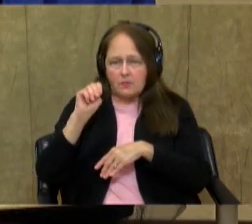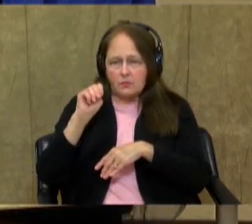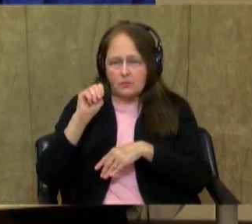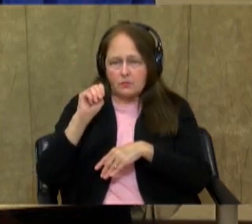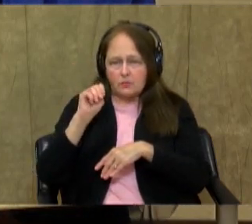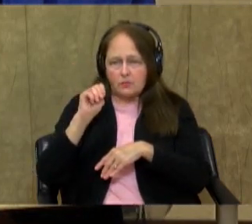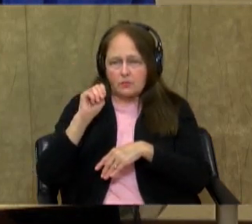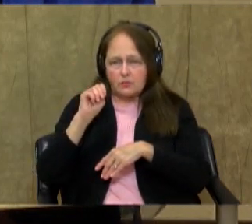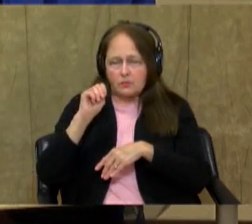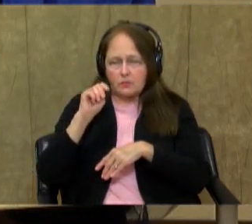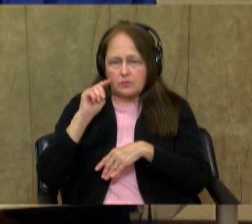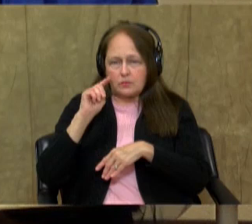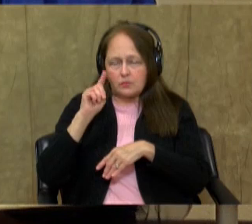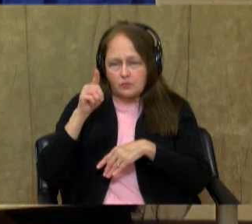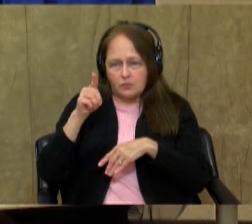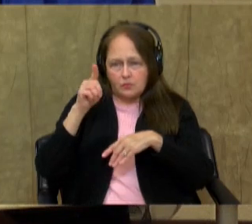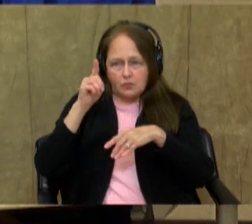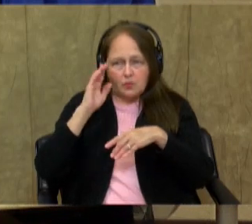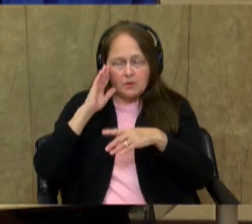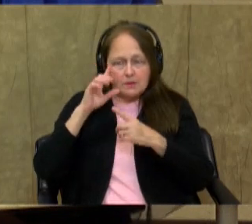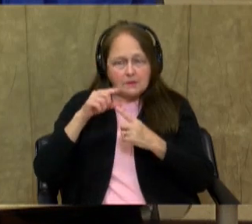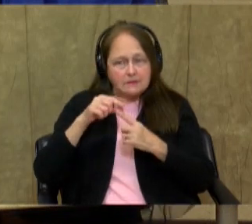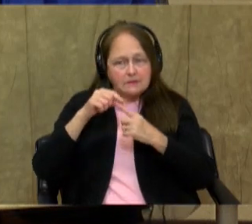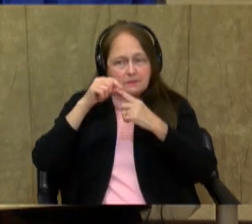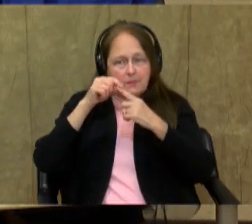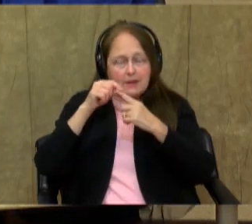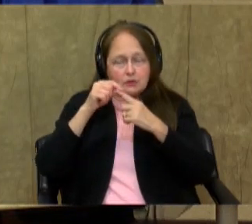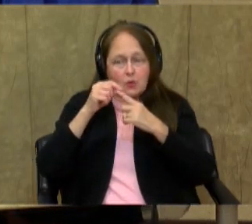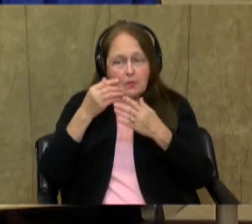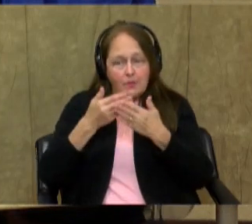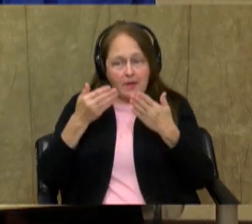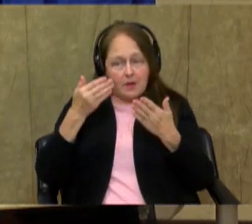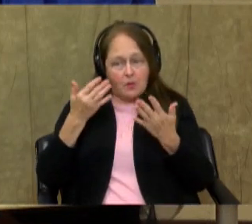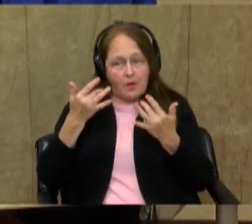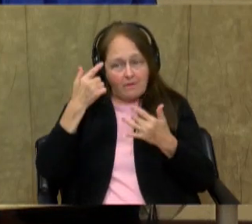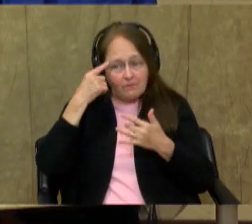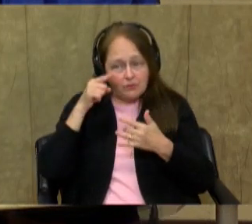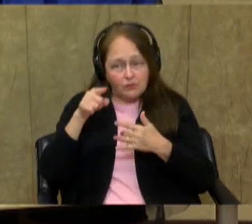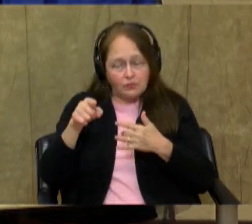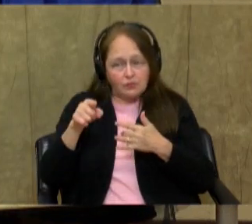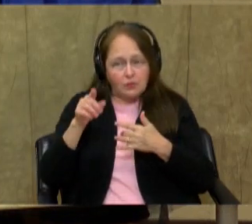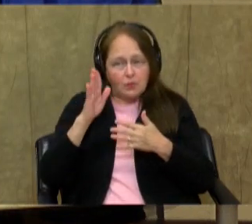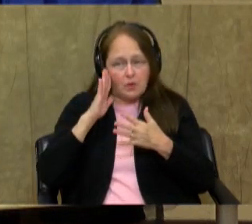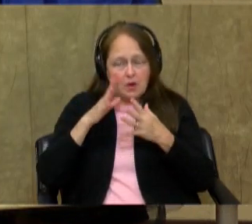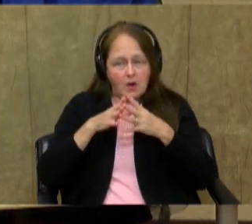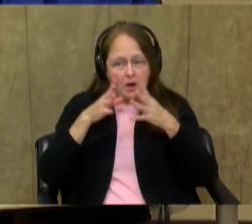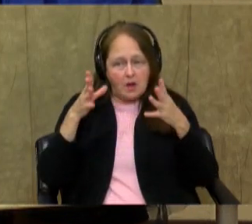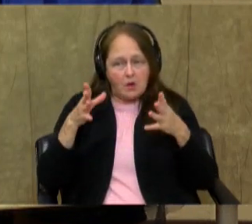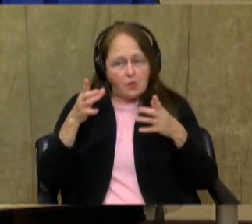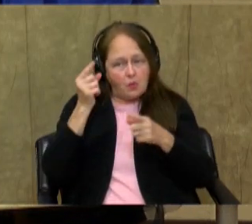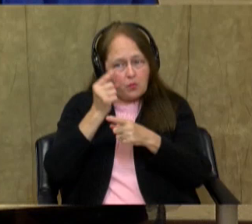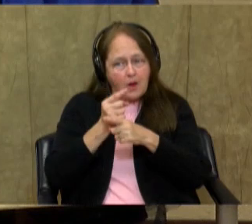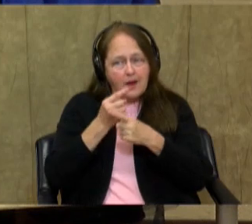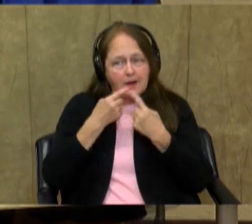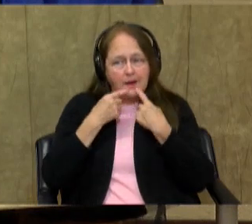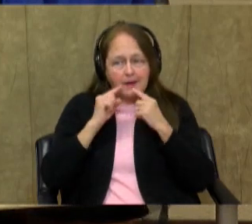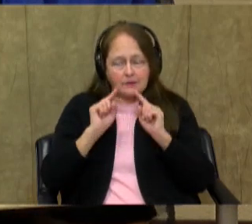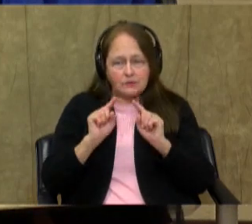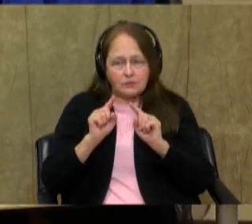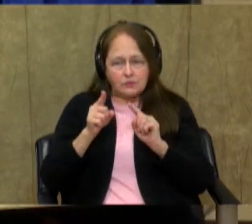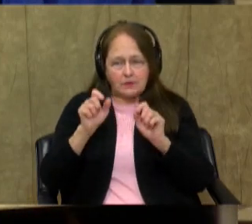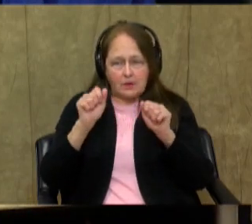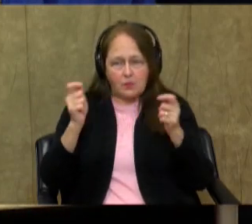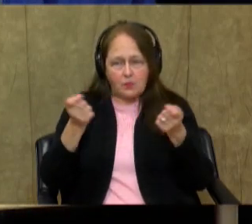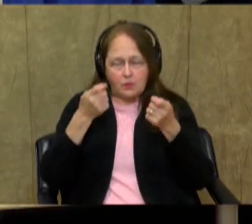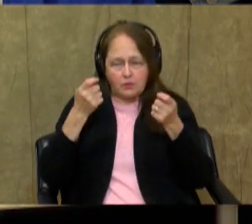mcpsstv@mcpss.com. It's going to be a special treat waiting for you if you get the right answer, and I know you will. It's going to be a lot of you with the right answer. You